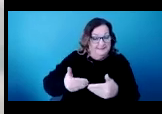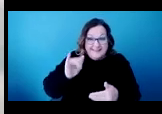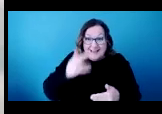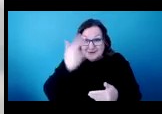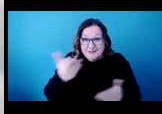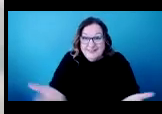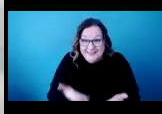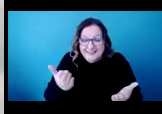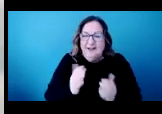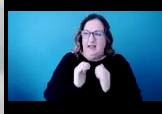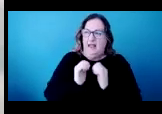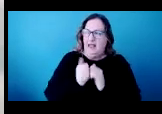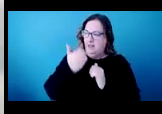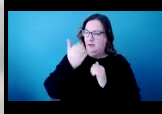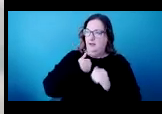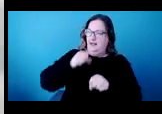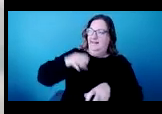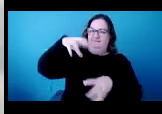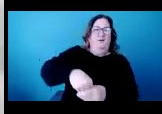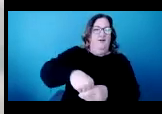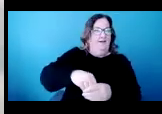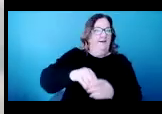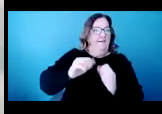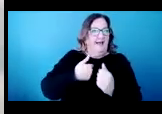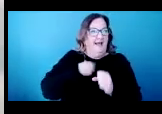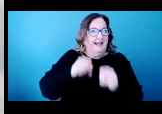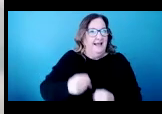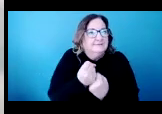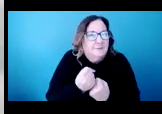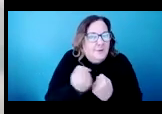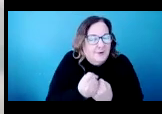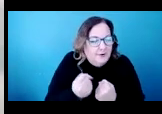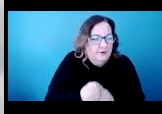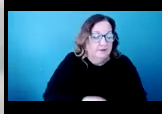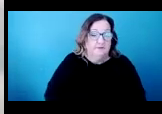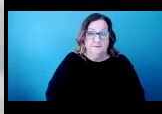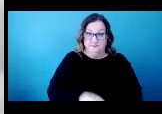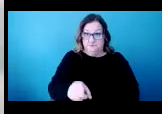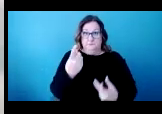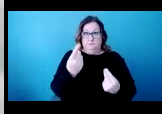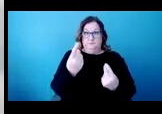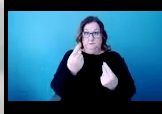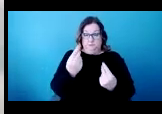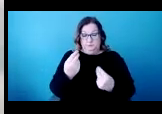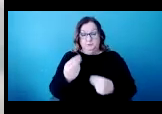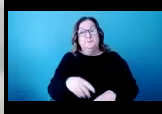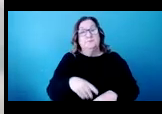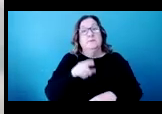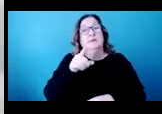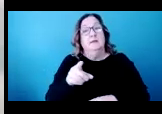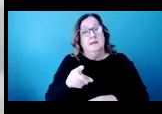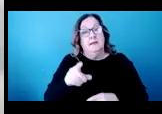involved. So what you can do is you can testify at agency budget hearings.